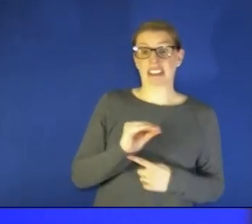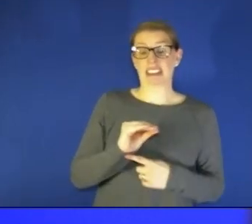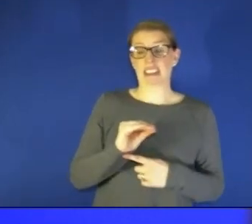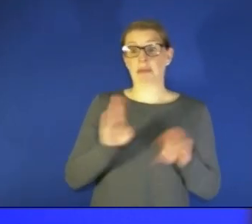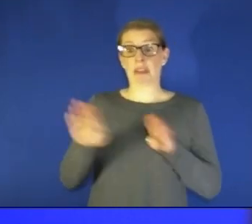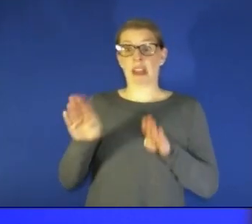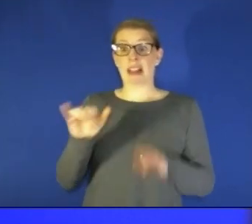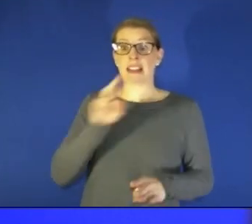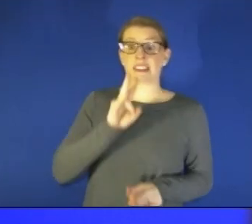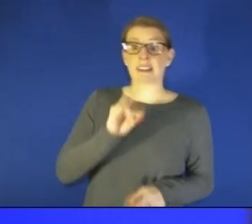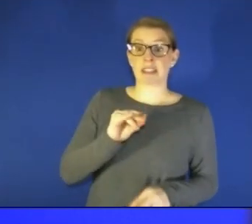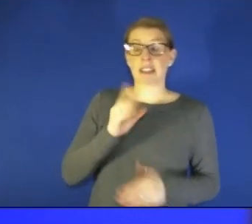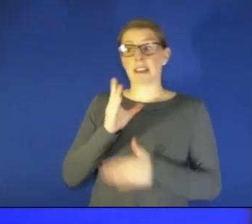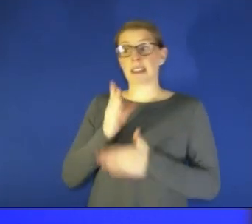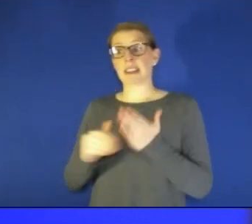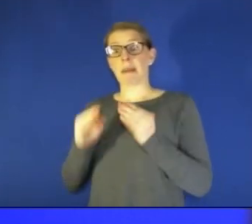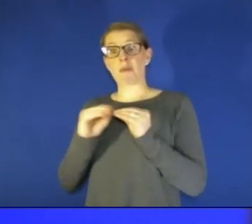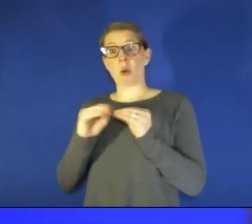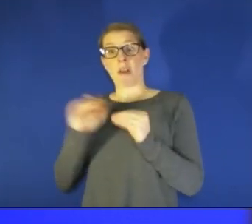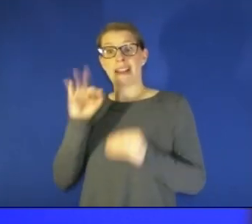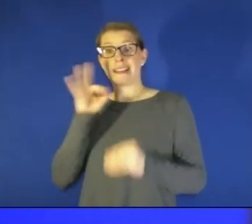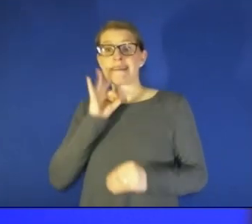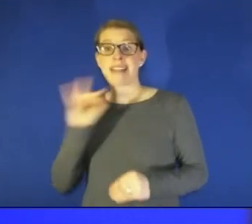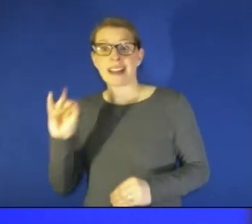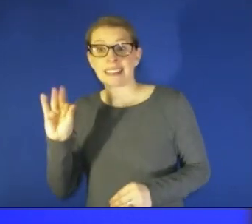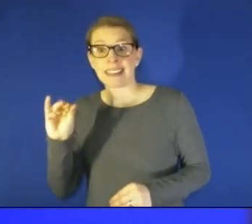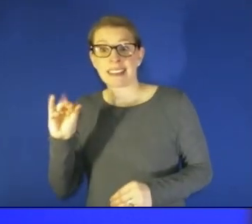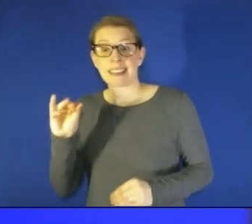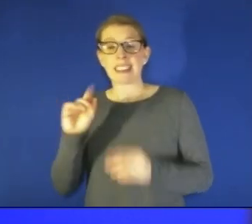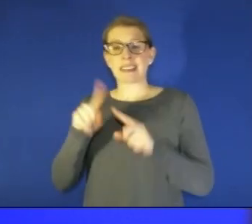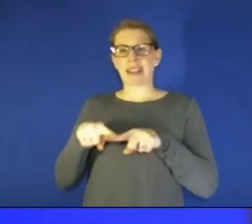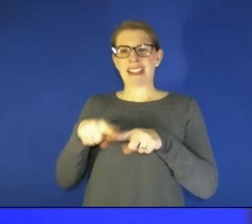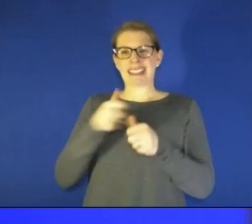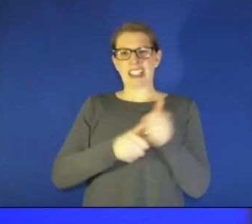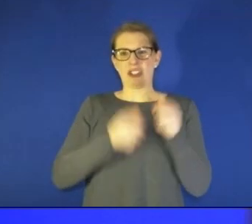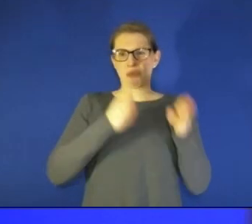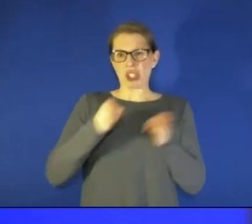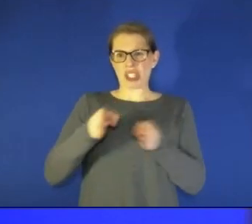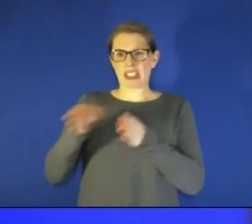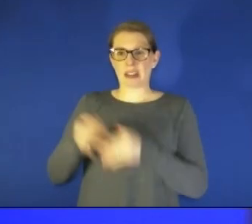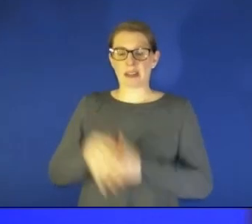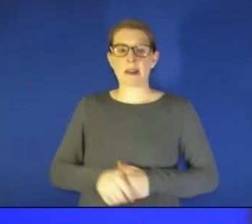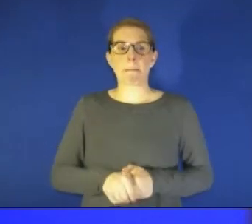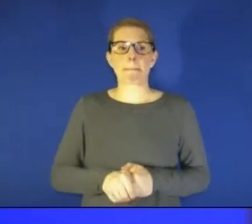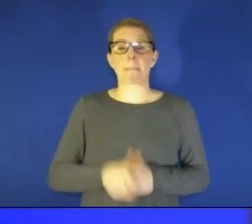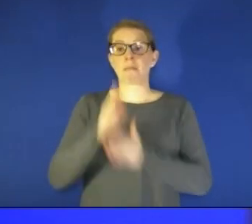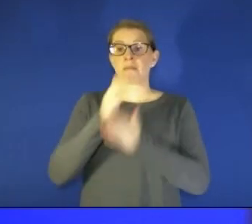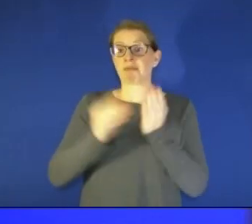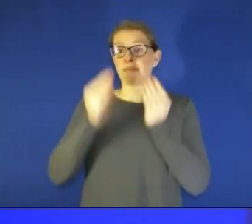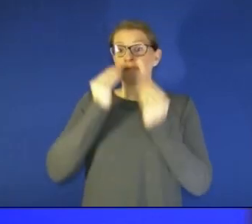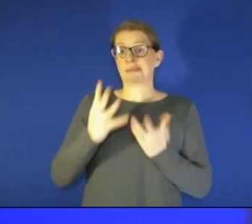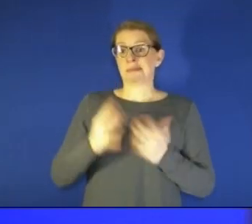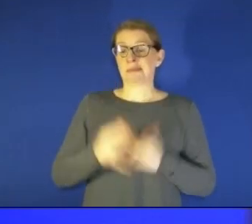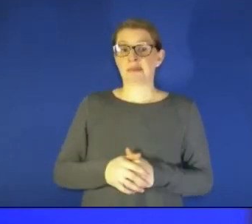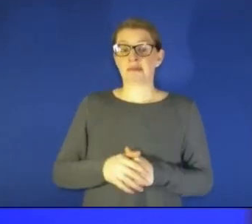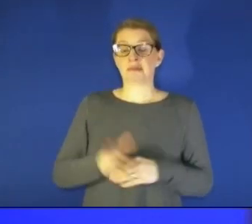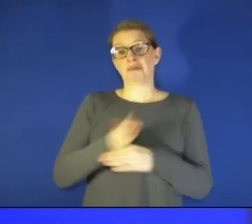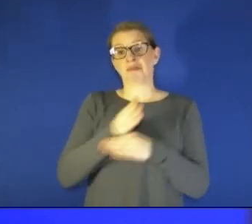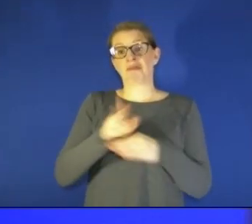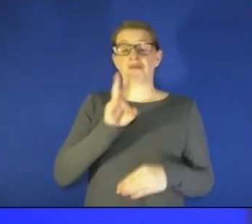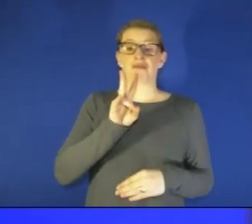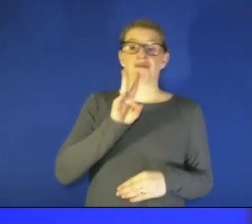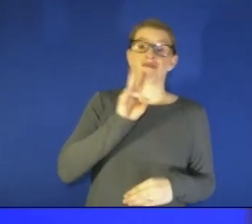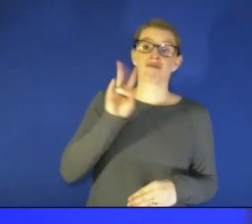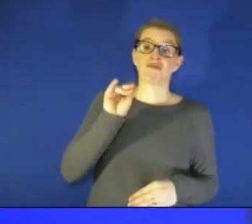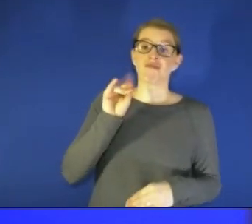90. And so I take it on a case-by-case basis. There is some information out there that says somewhere between 70 and 75 we should stop doing